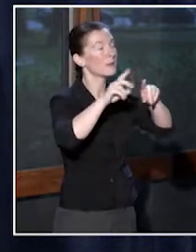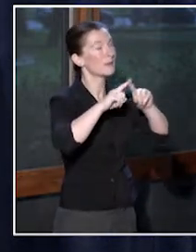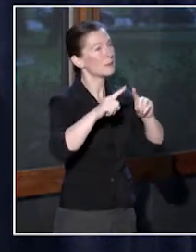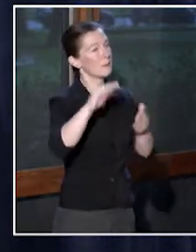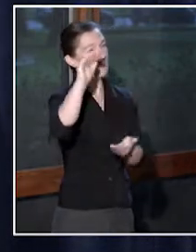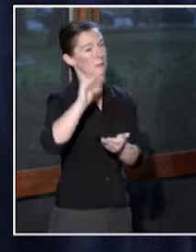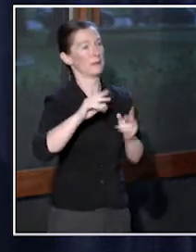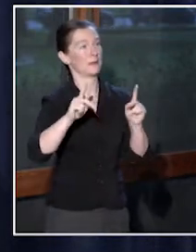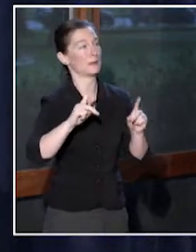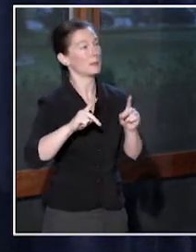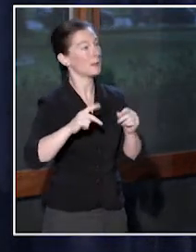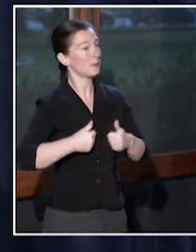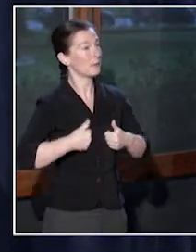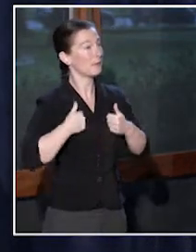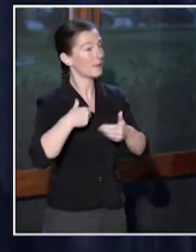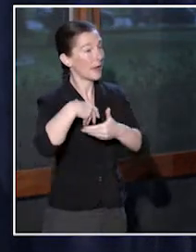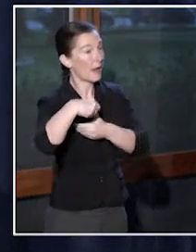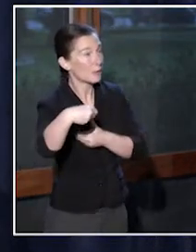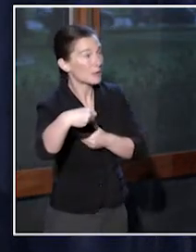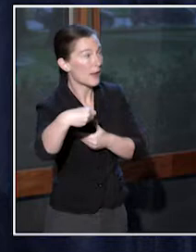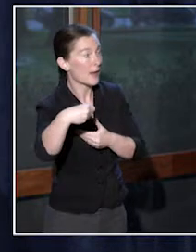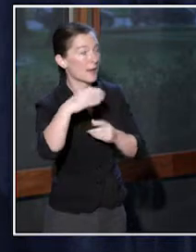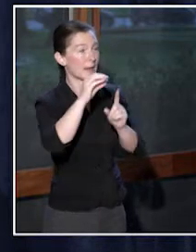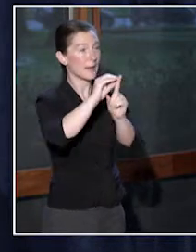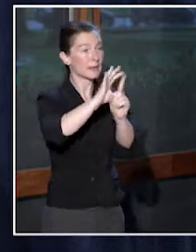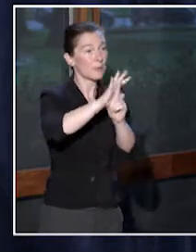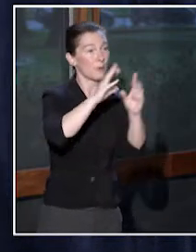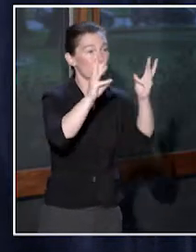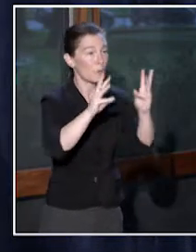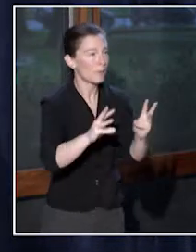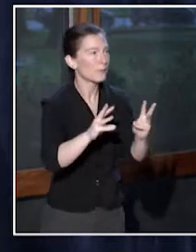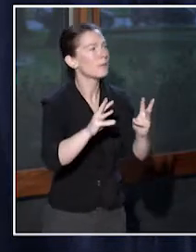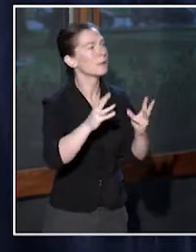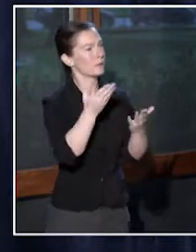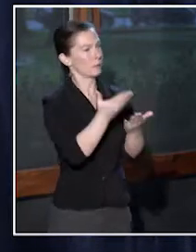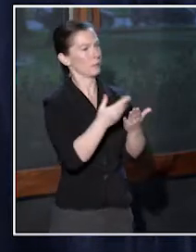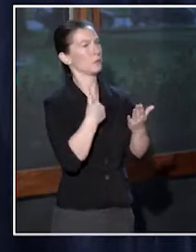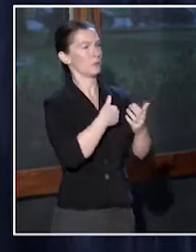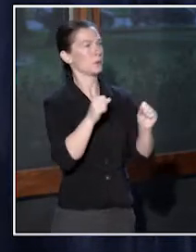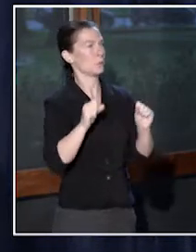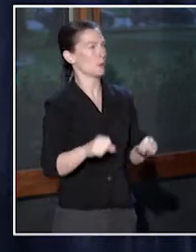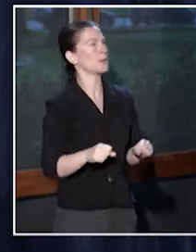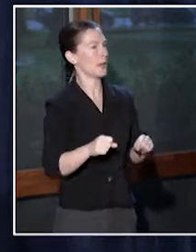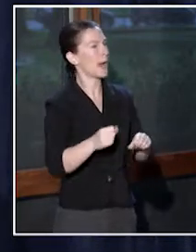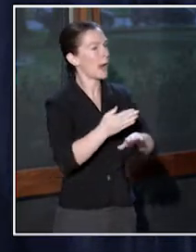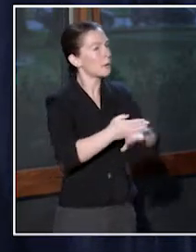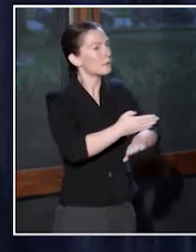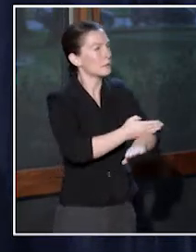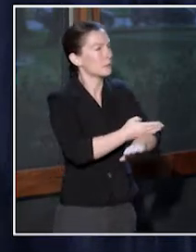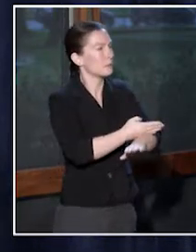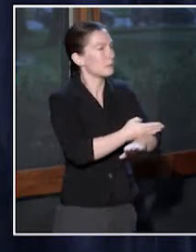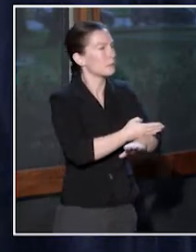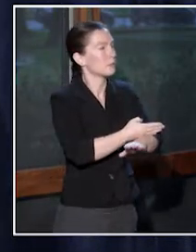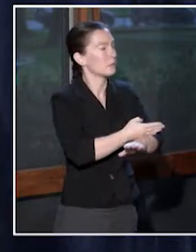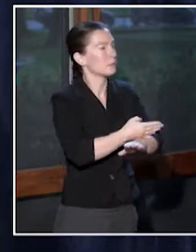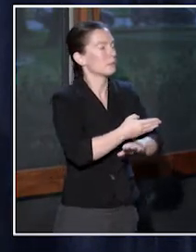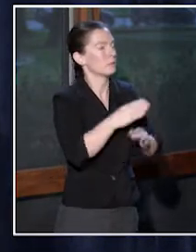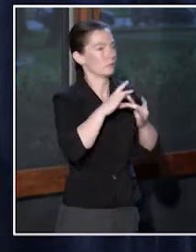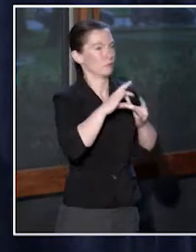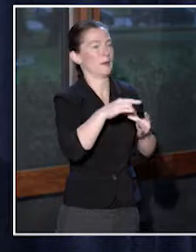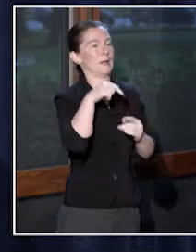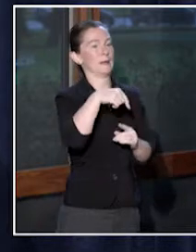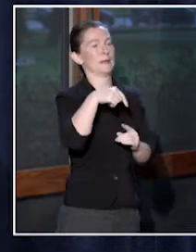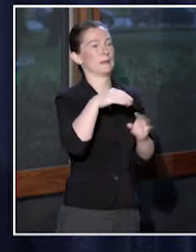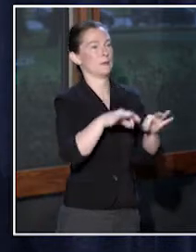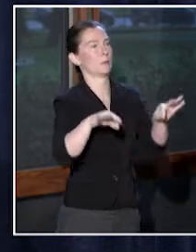elements, that demonstrates that we can make progress on this important issue. We reduced our